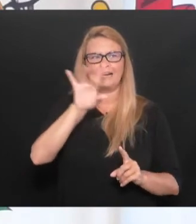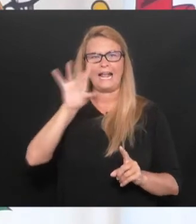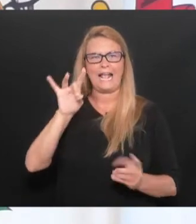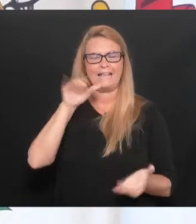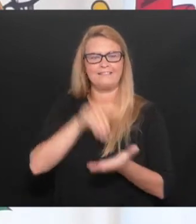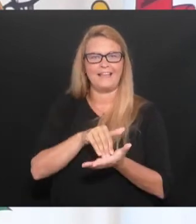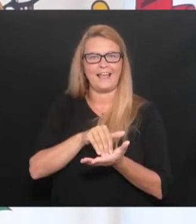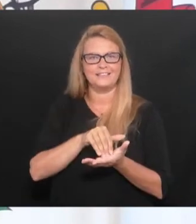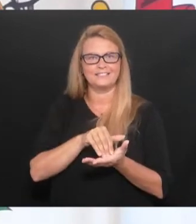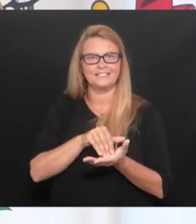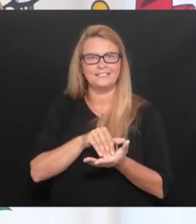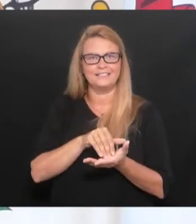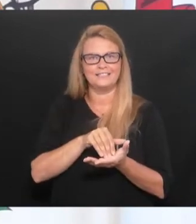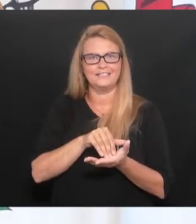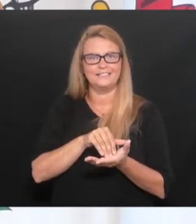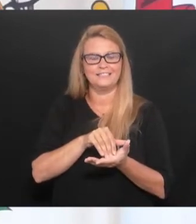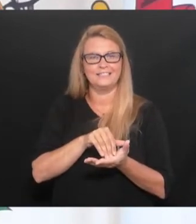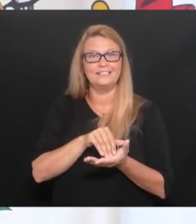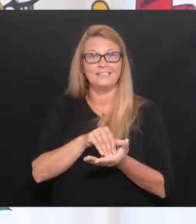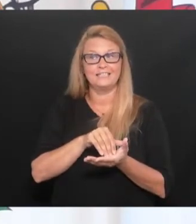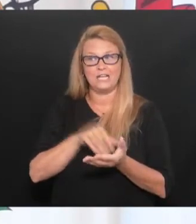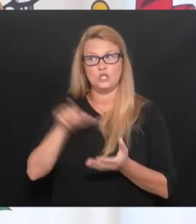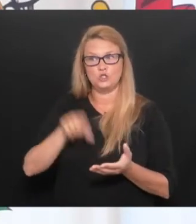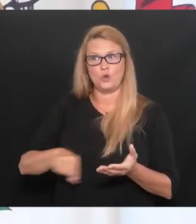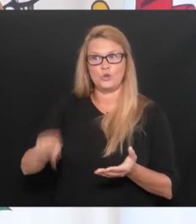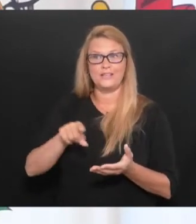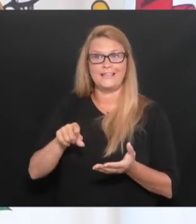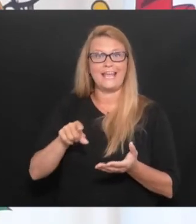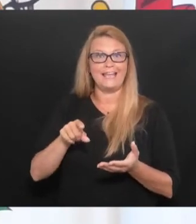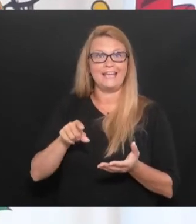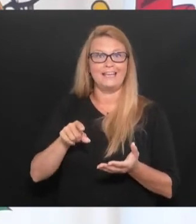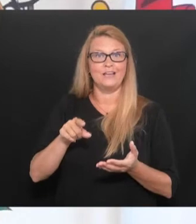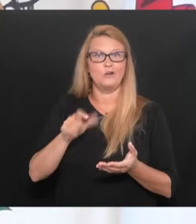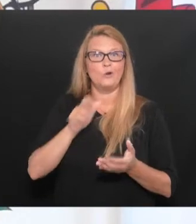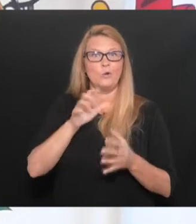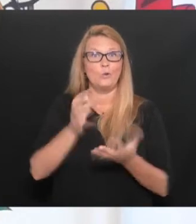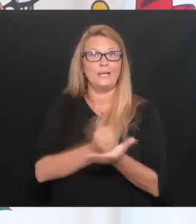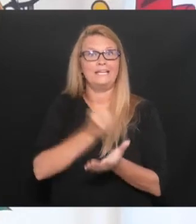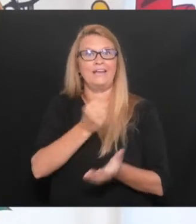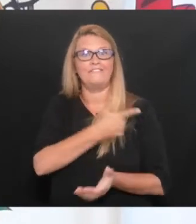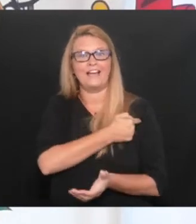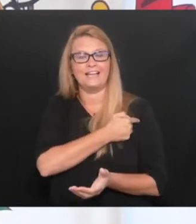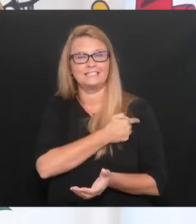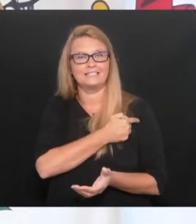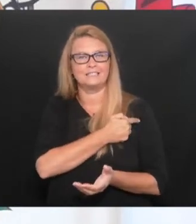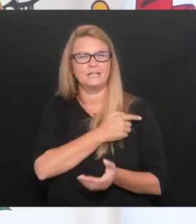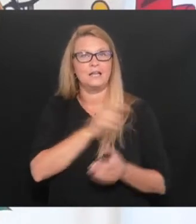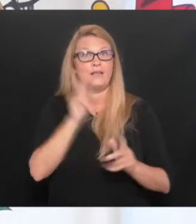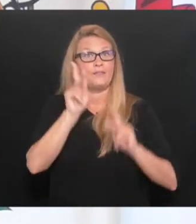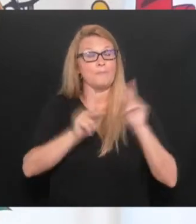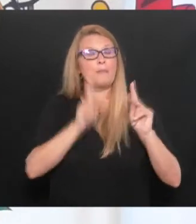588,000 that we didn't get vaccinated. That's what we did. That's how we did it. Of the eligible people,